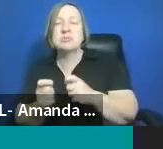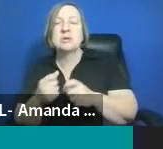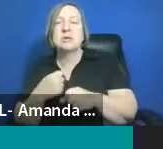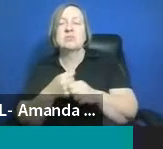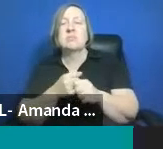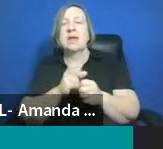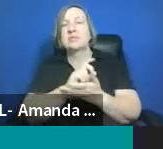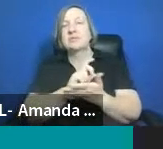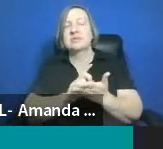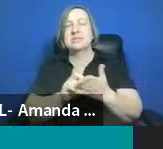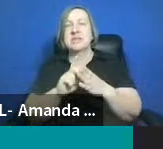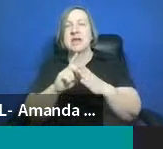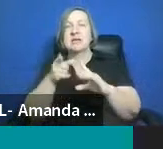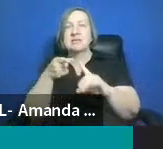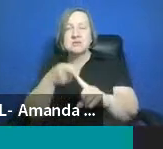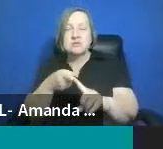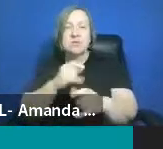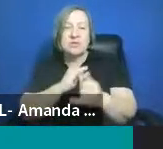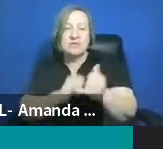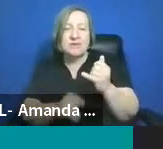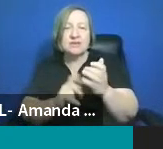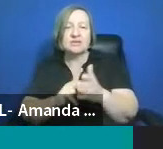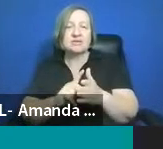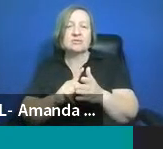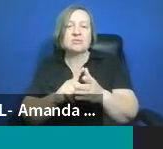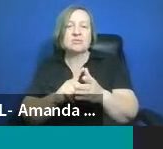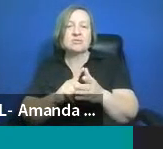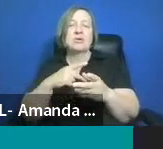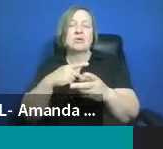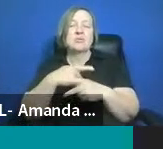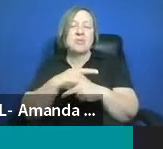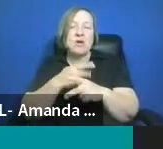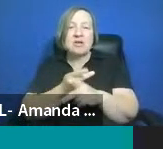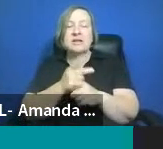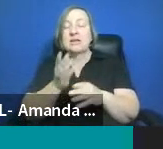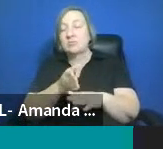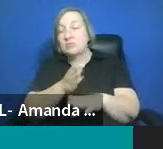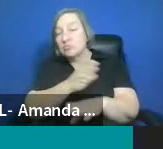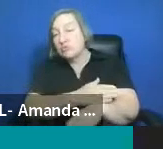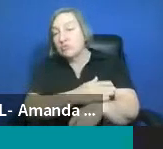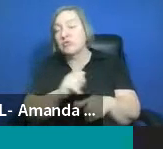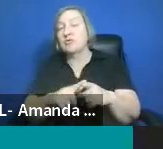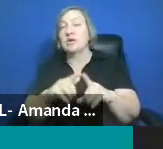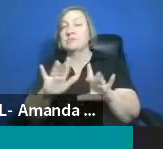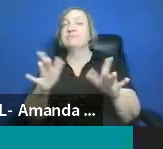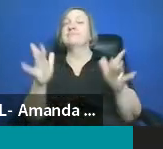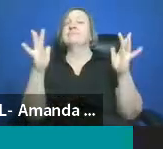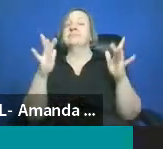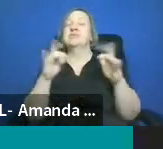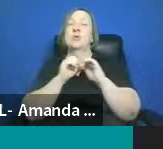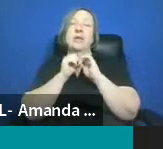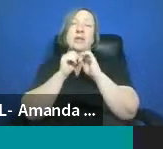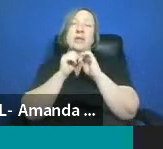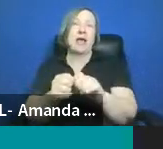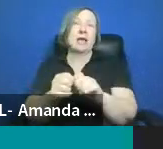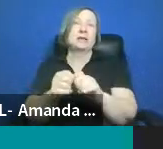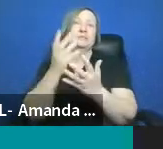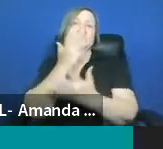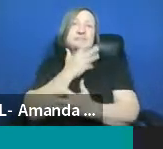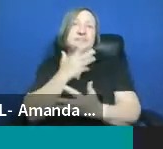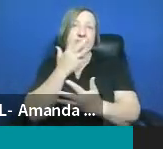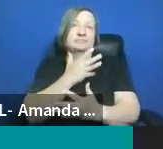finished product, about improving things and polishing it so that it becomes a really lasting feature